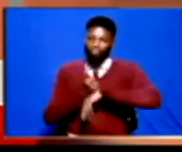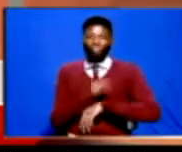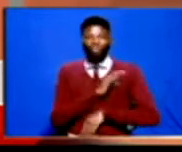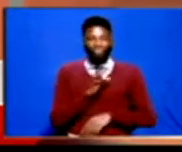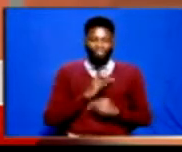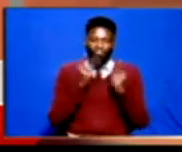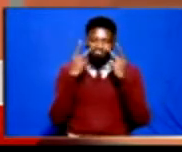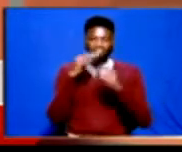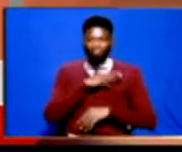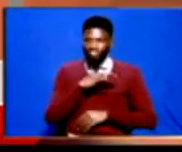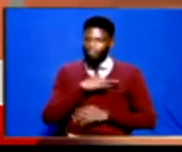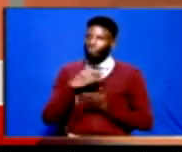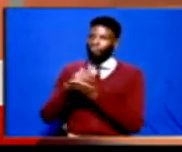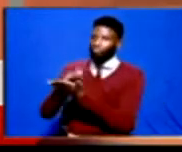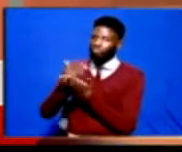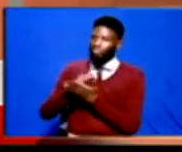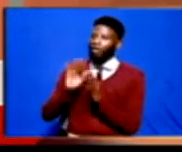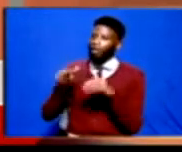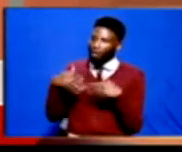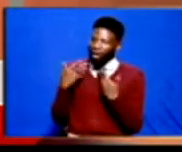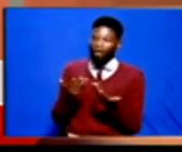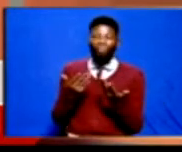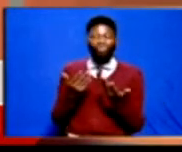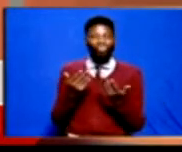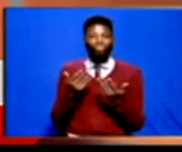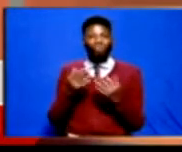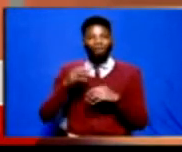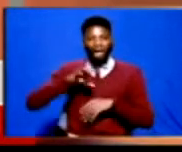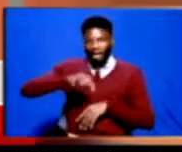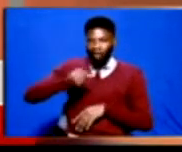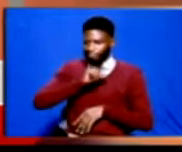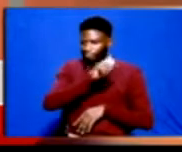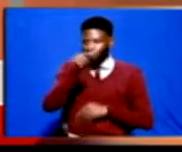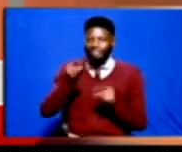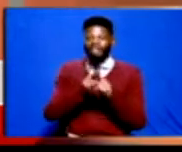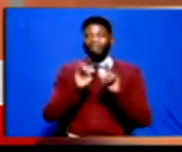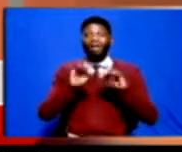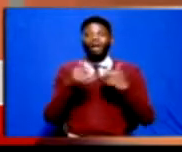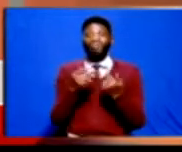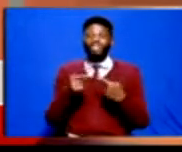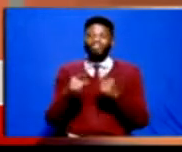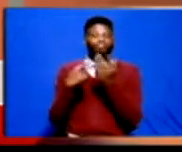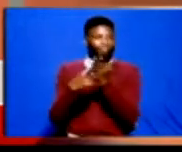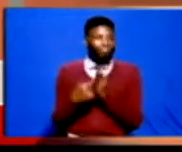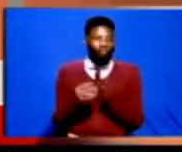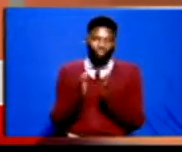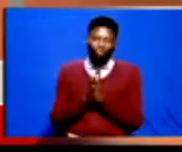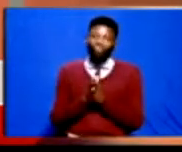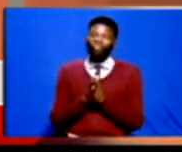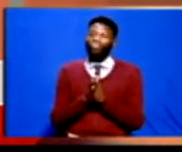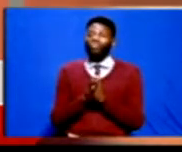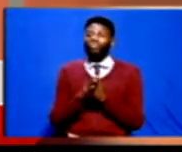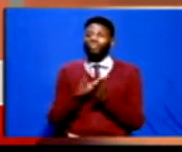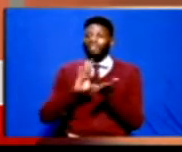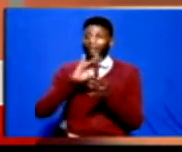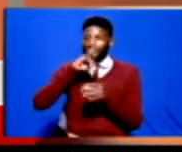will be distributed within the entire county, and even how they engage with the potential investor. But for